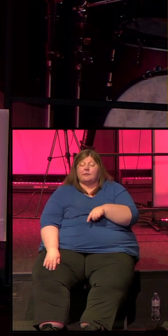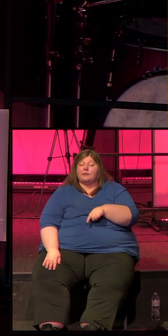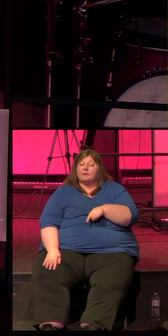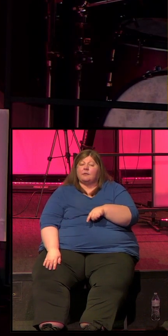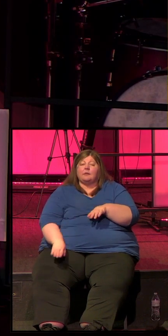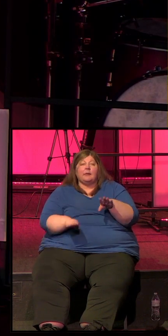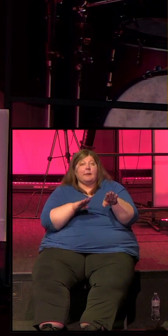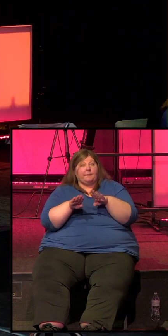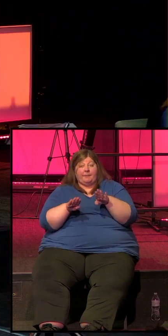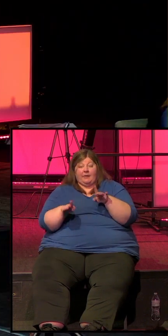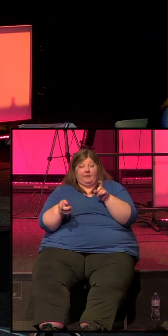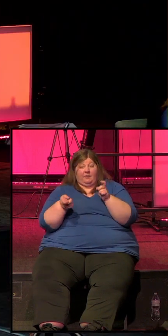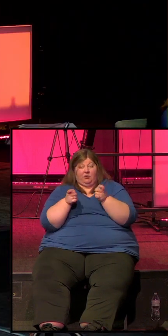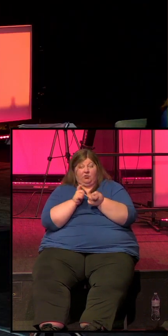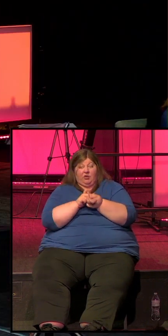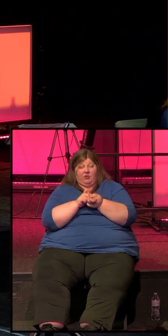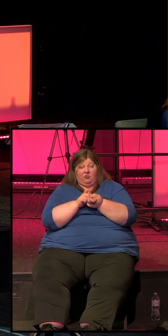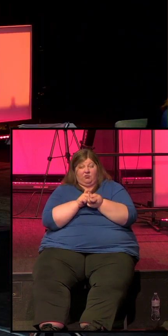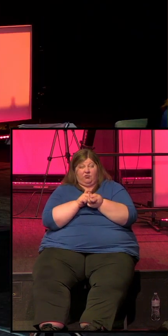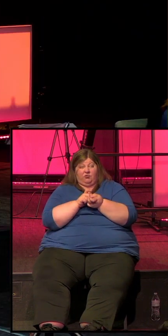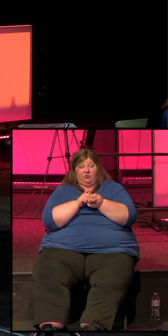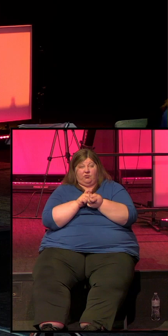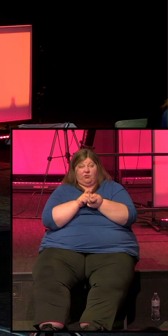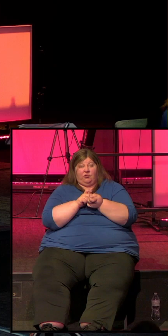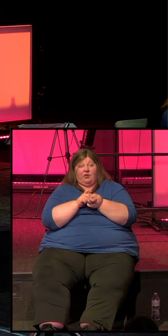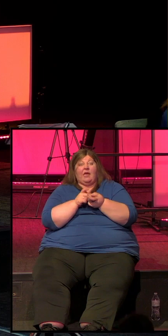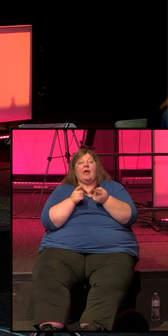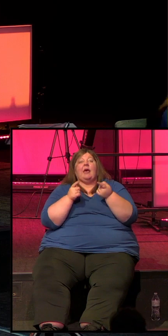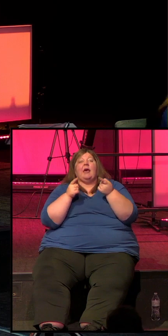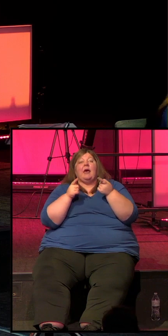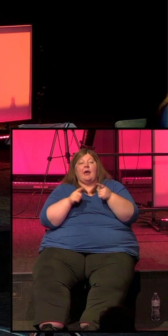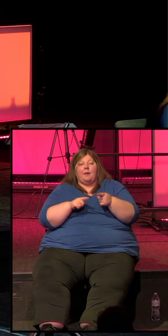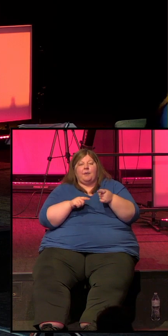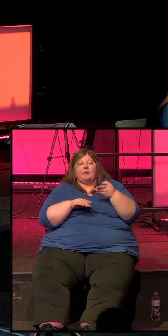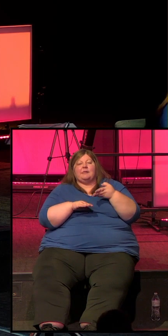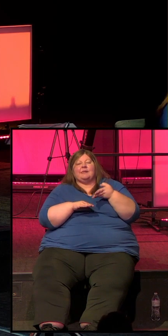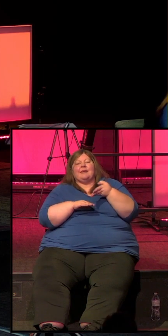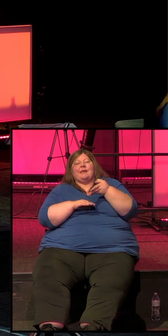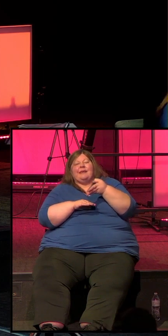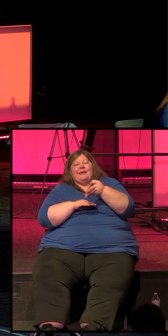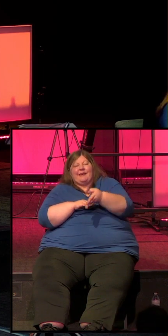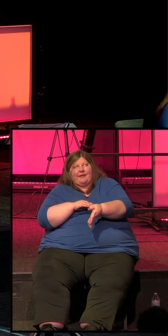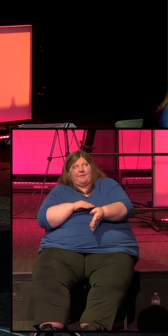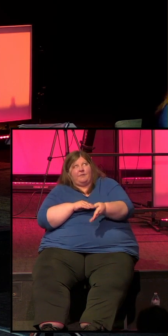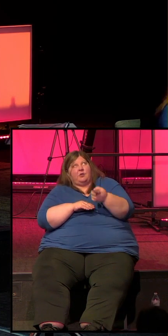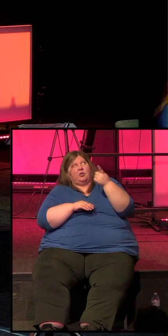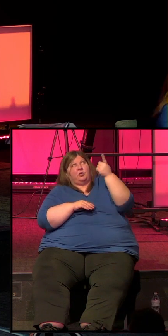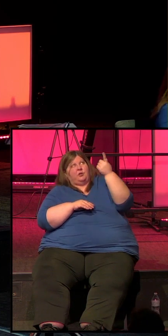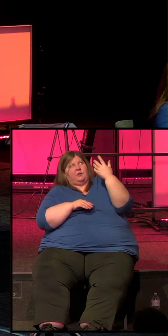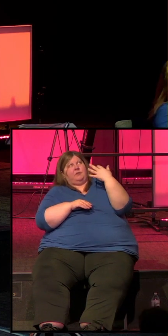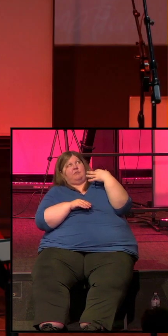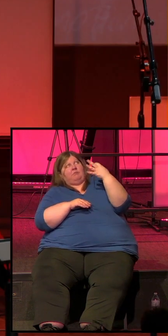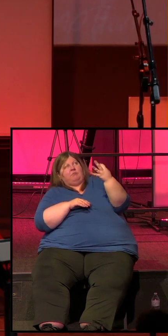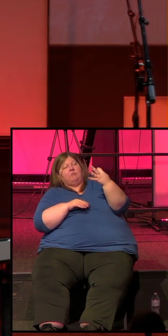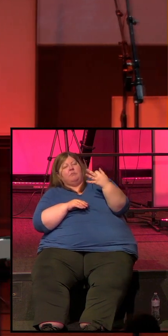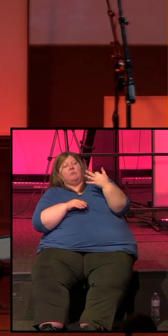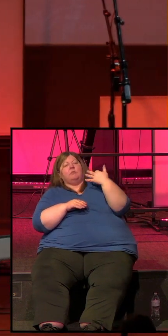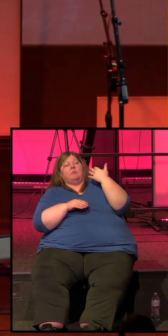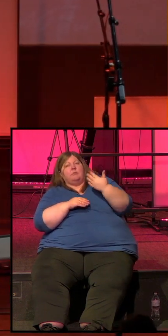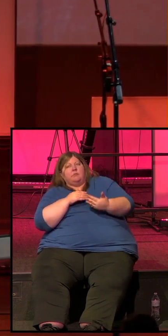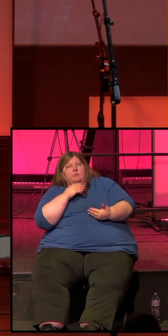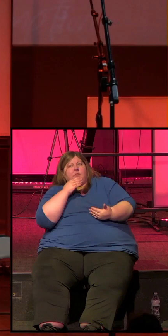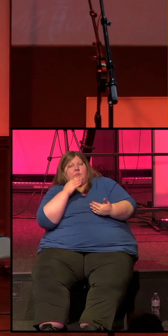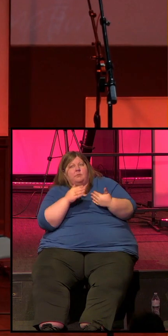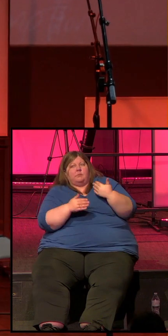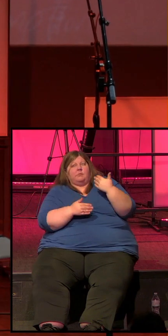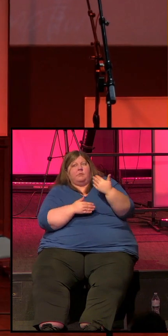Behavior change happens as a result. And it happens over time. And it happens in a